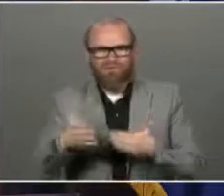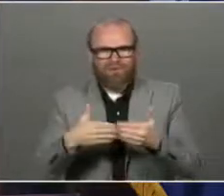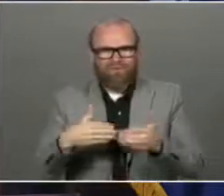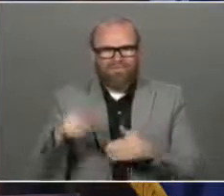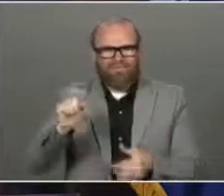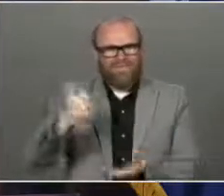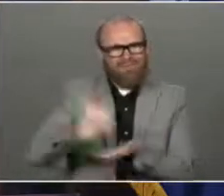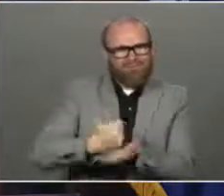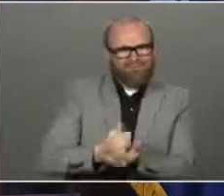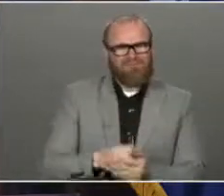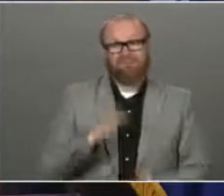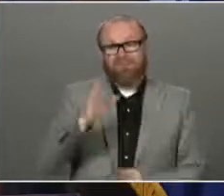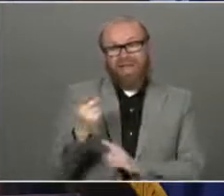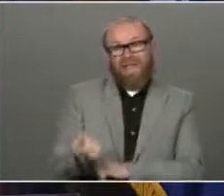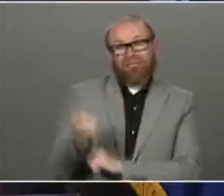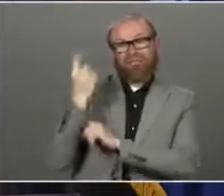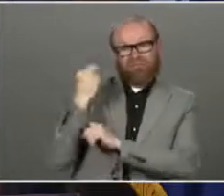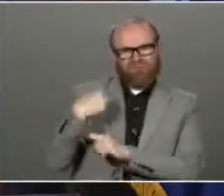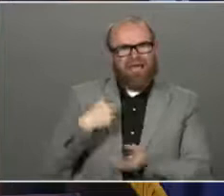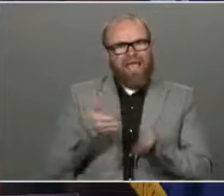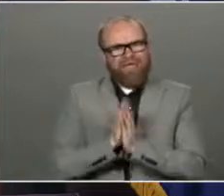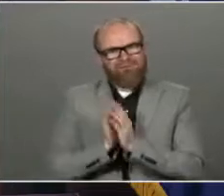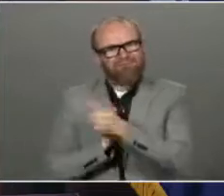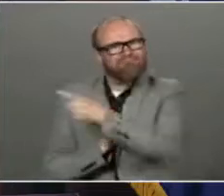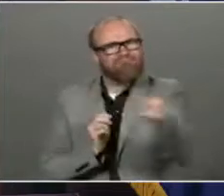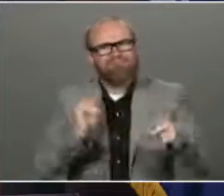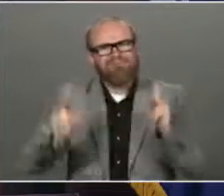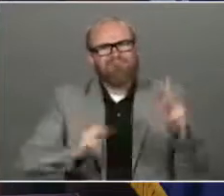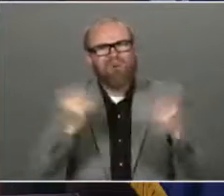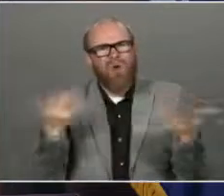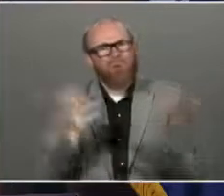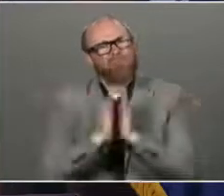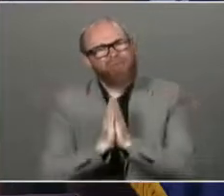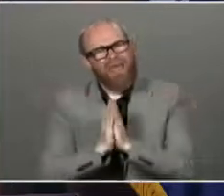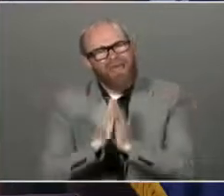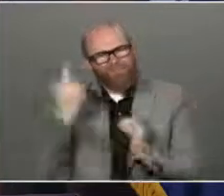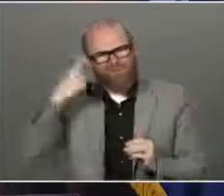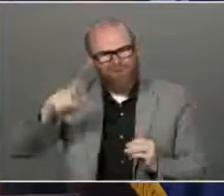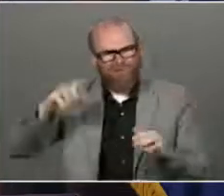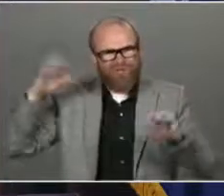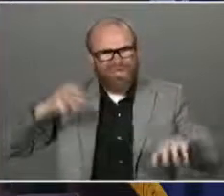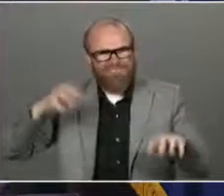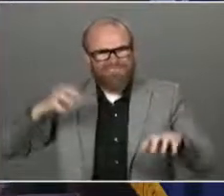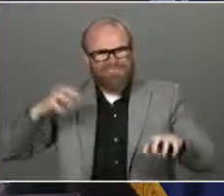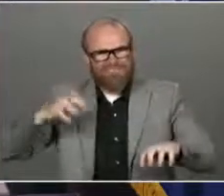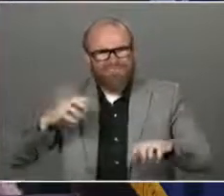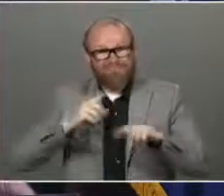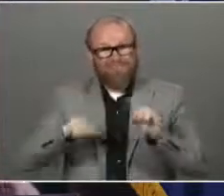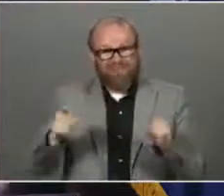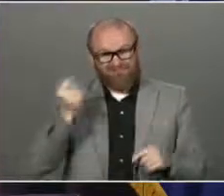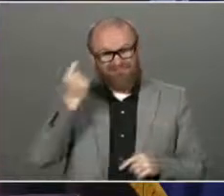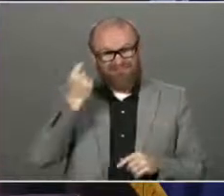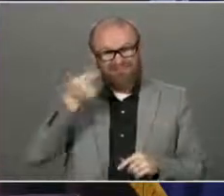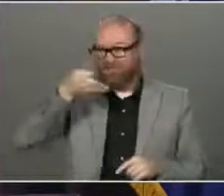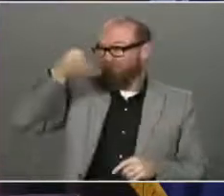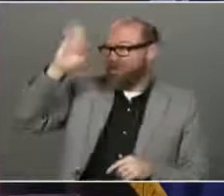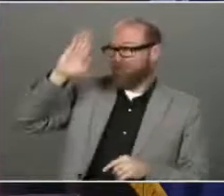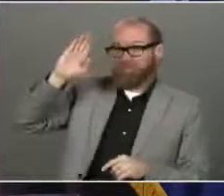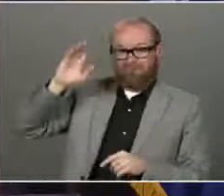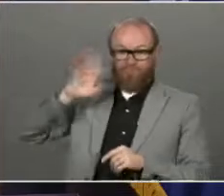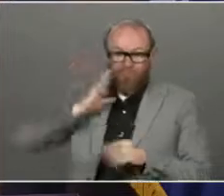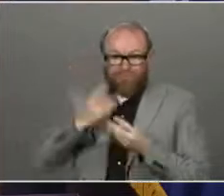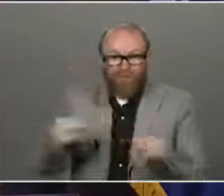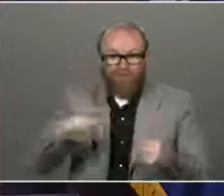for rain, which helped, but we're certainly not relying solely on deity to solve our problems. I